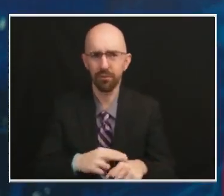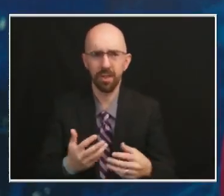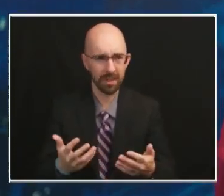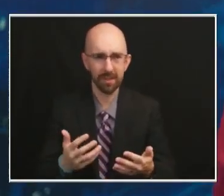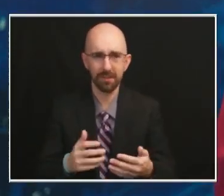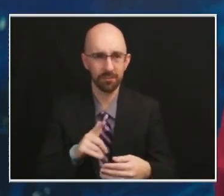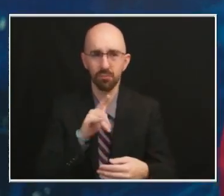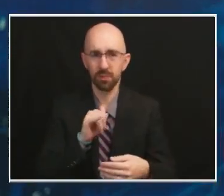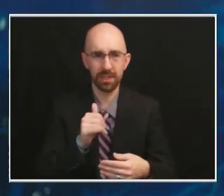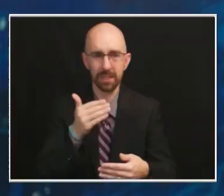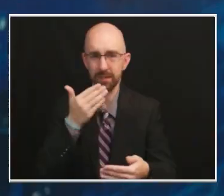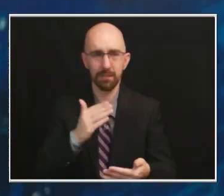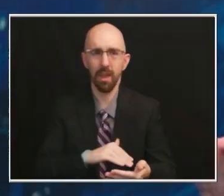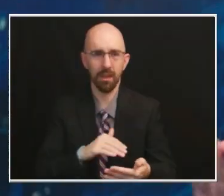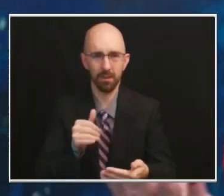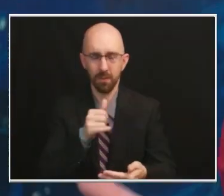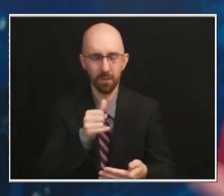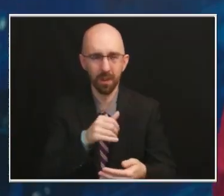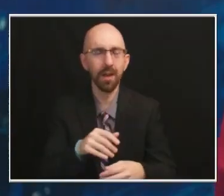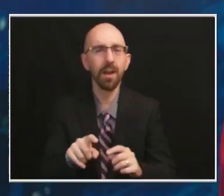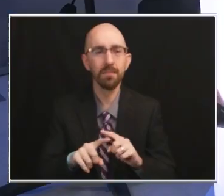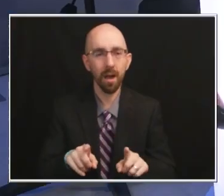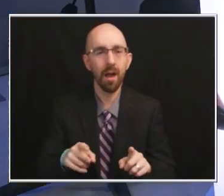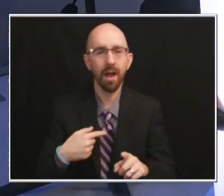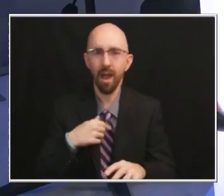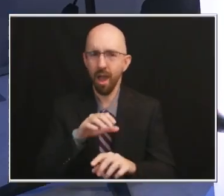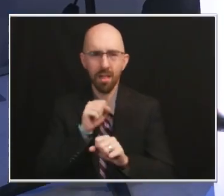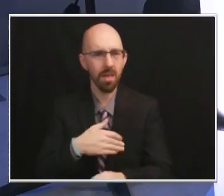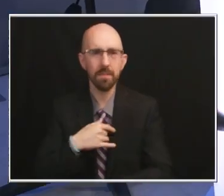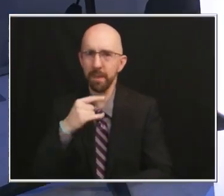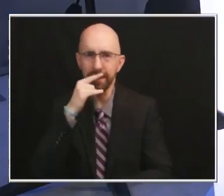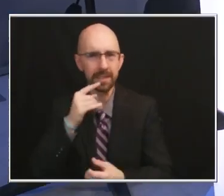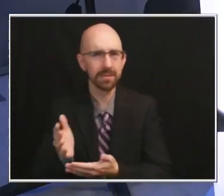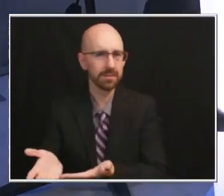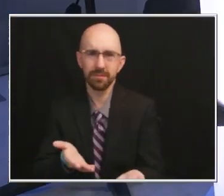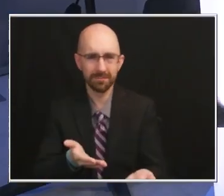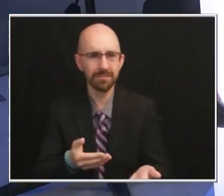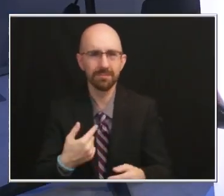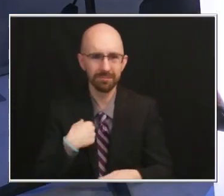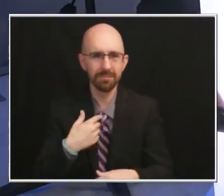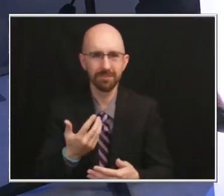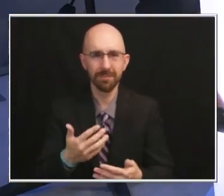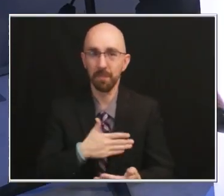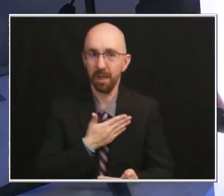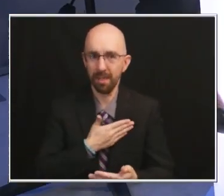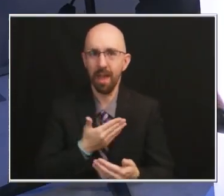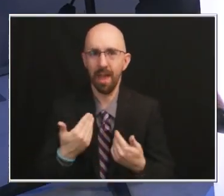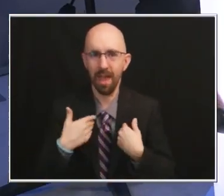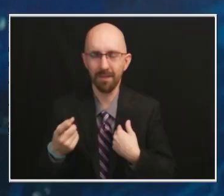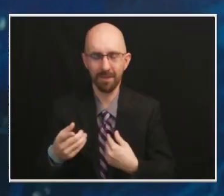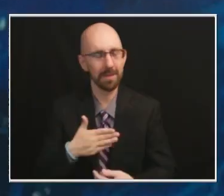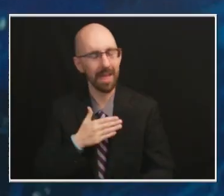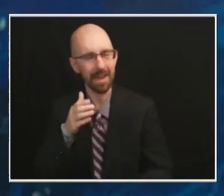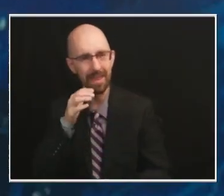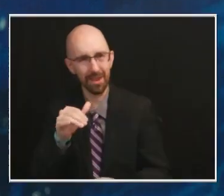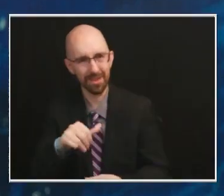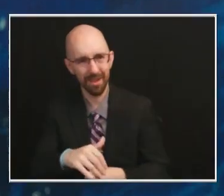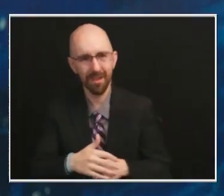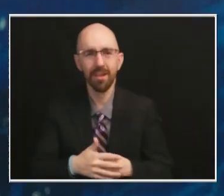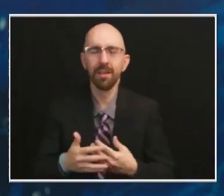bad idea. But I love my children, and I'm glad I had them. Glad you're here. You didn't come in you're the here. easiest way. But